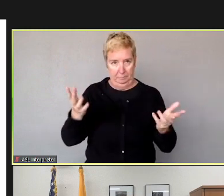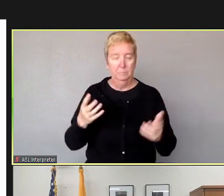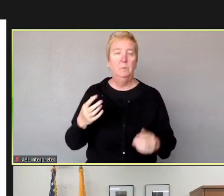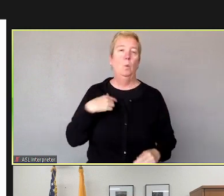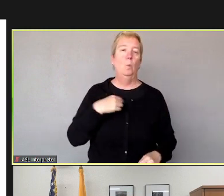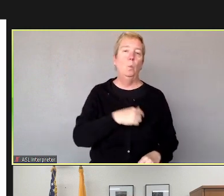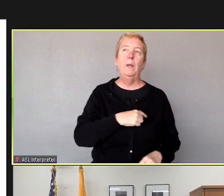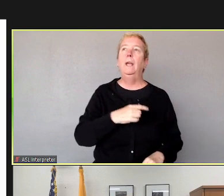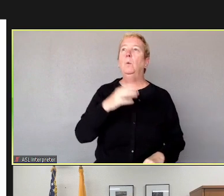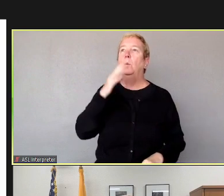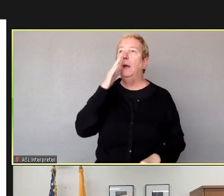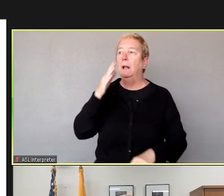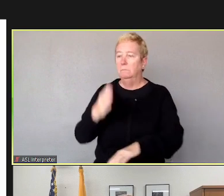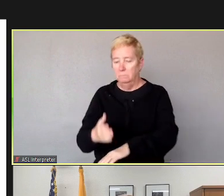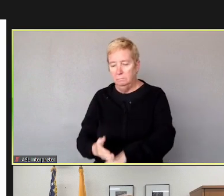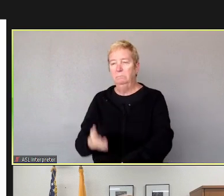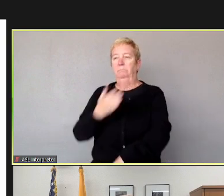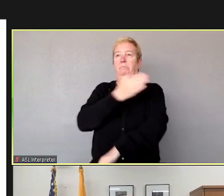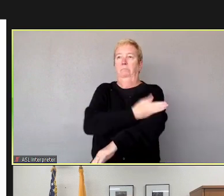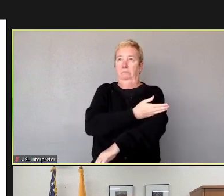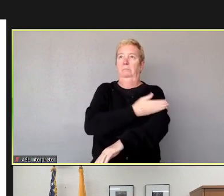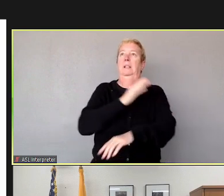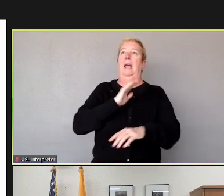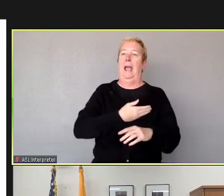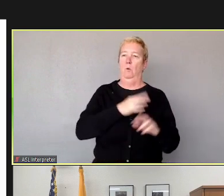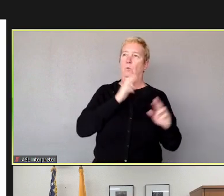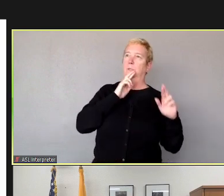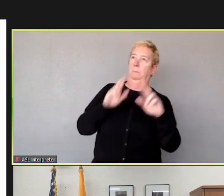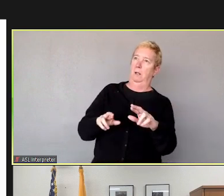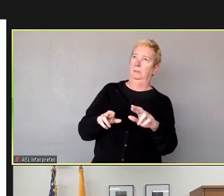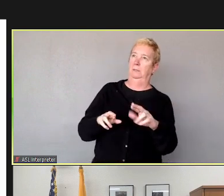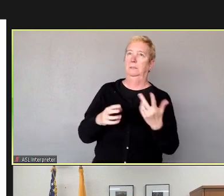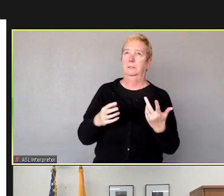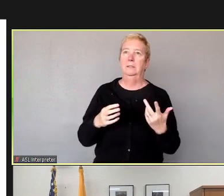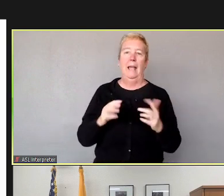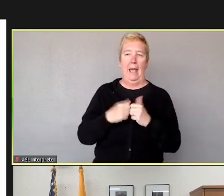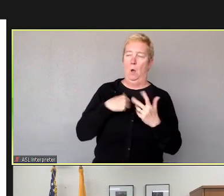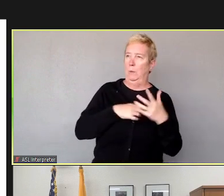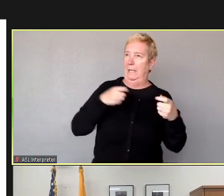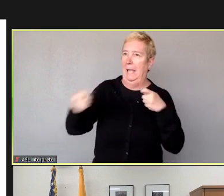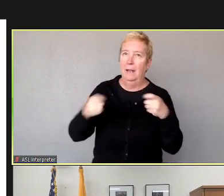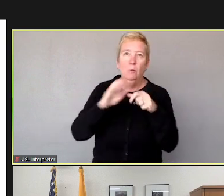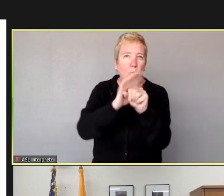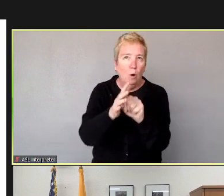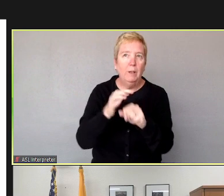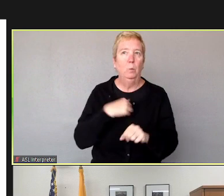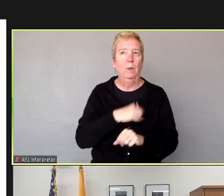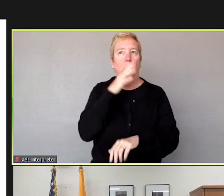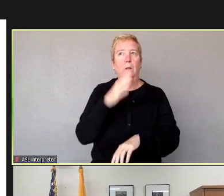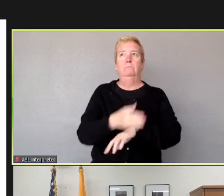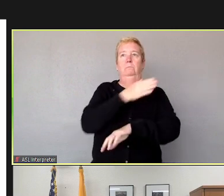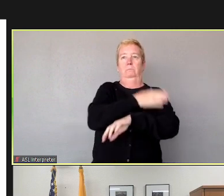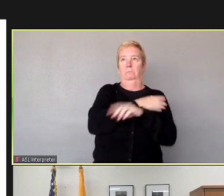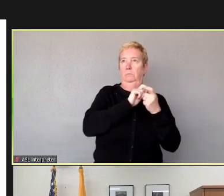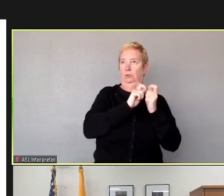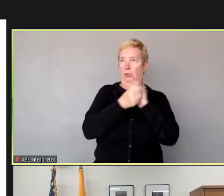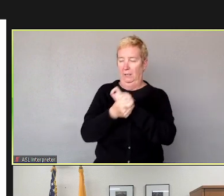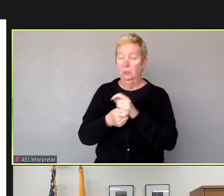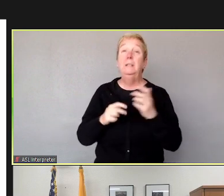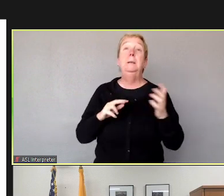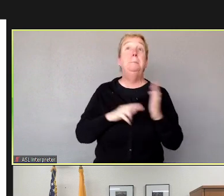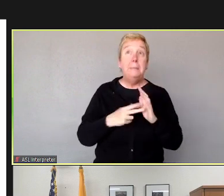enhance our response to COVID to keep up with it, and that we start updating the vaccines